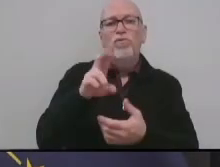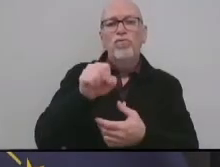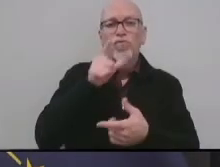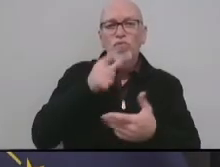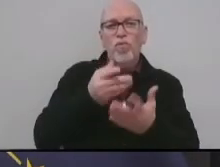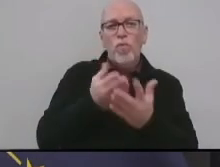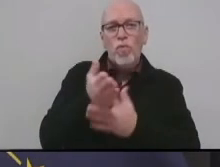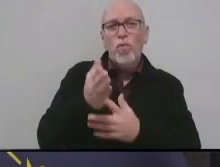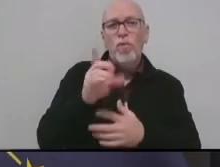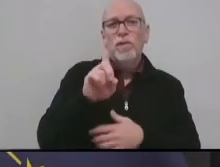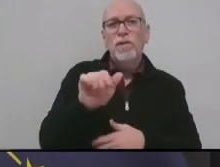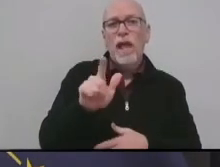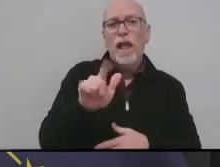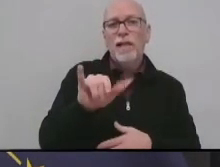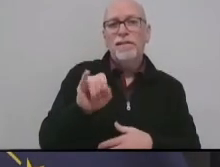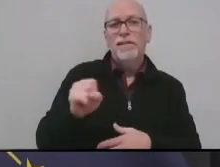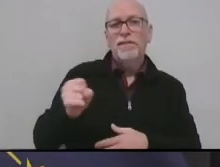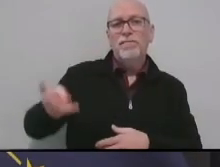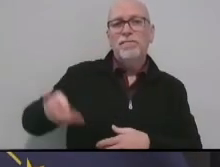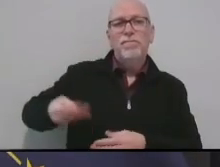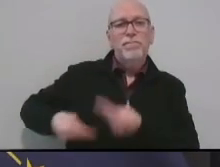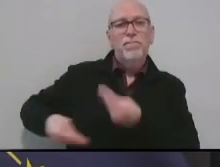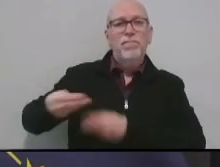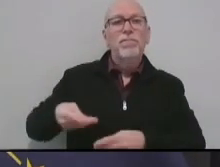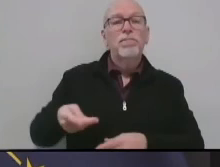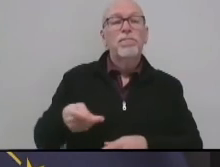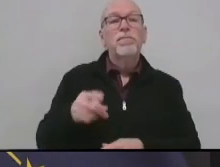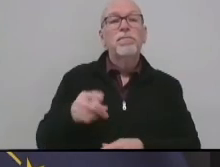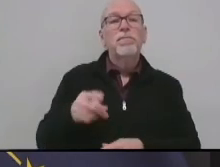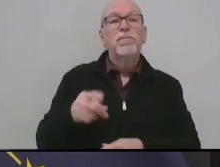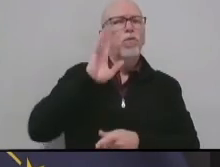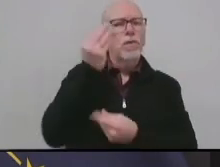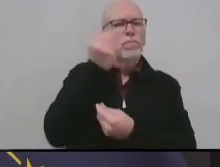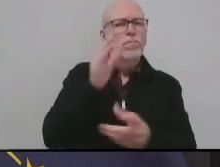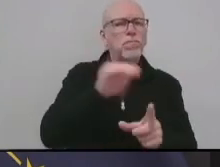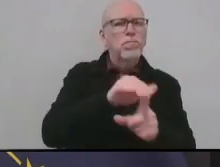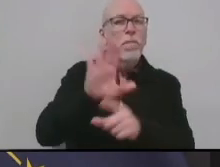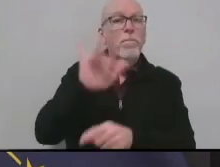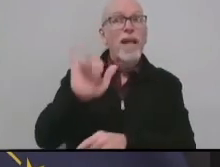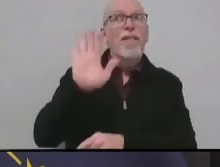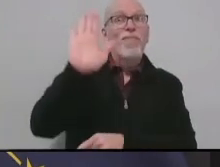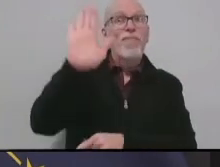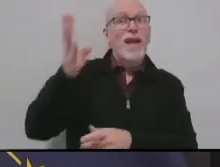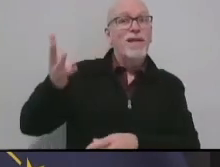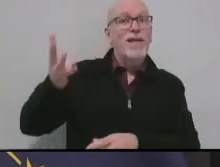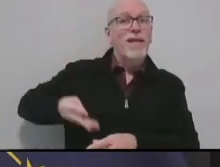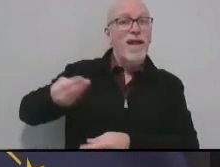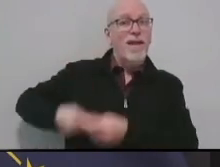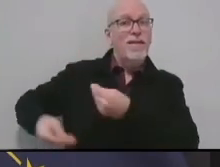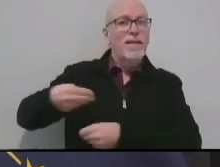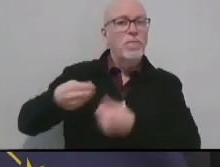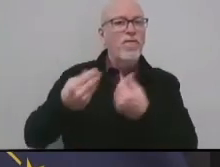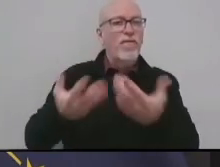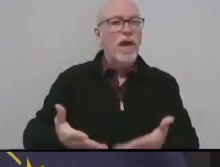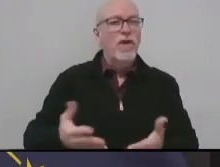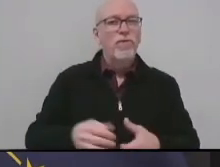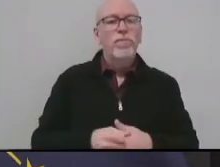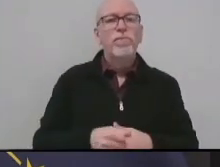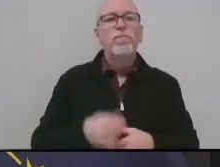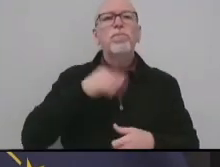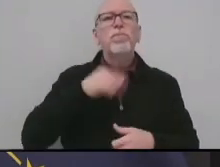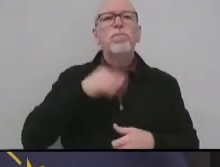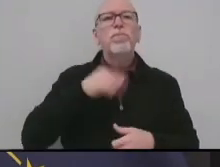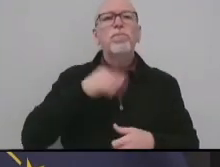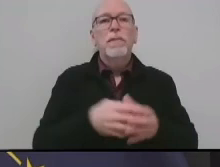These individuals will be notified by their dialysis provider. We will expand soon to individuals with sickle cell